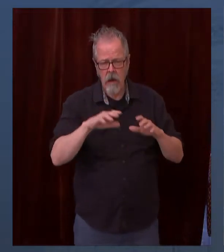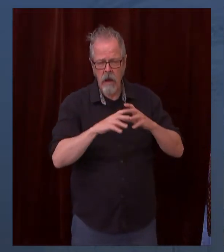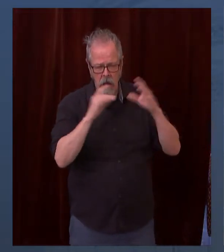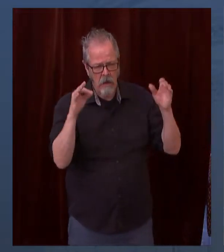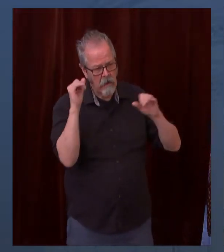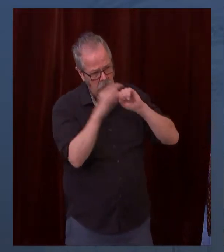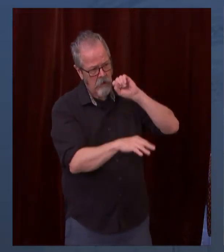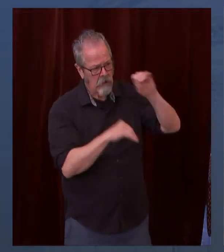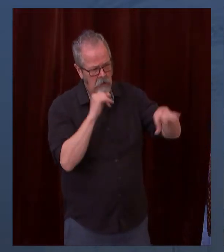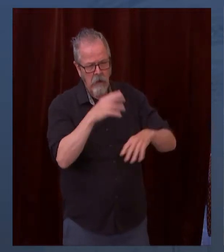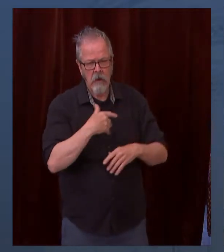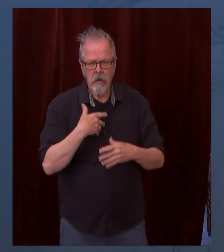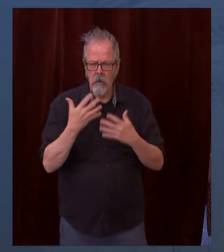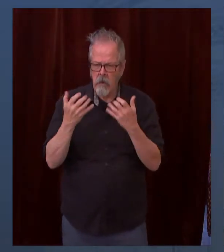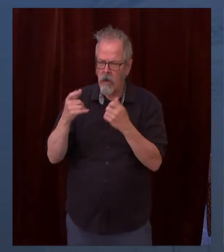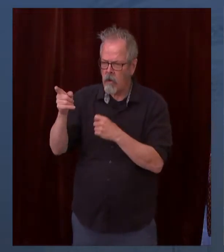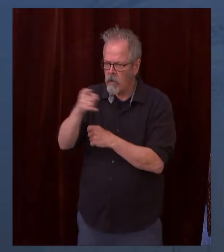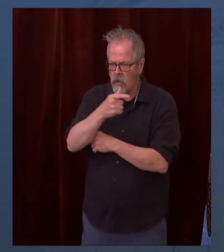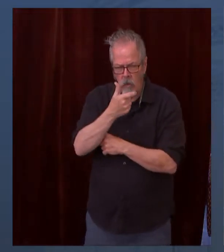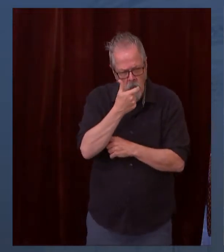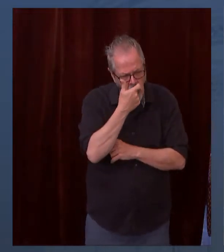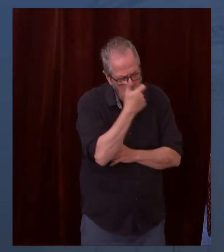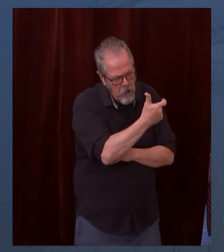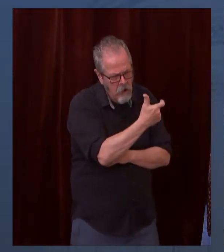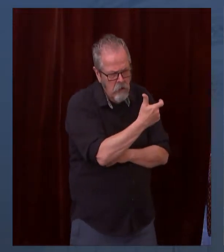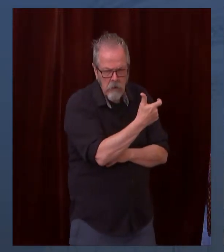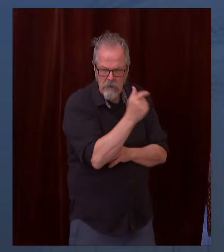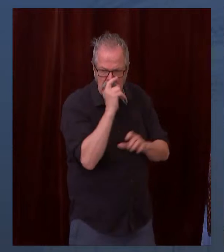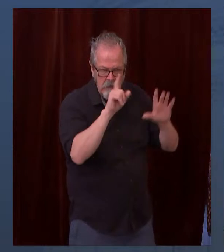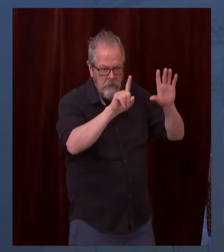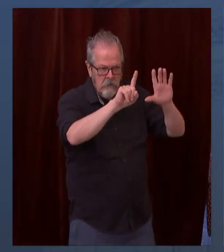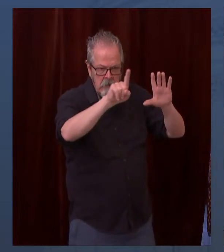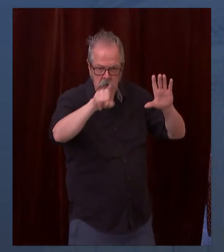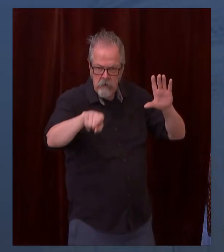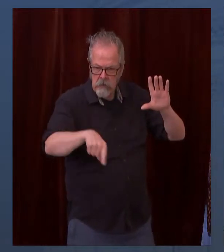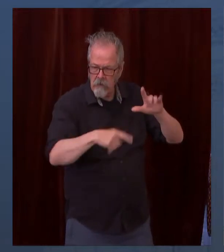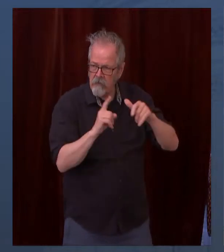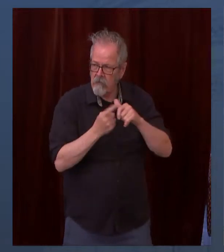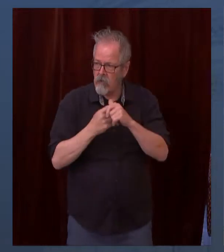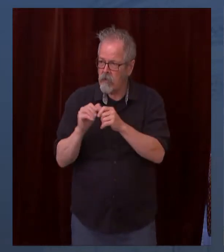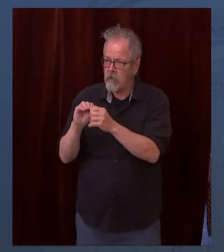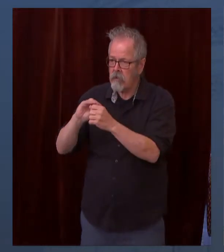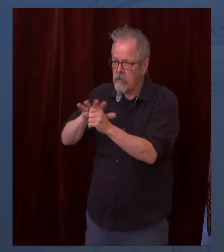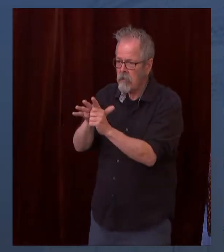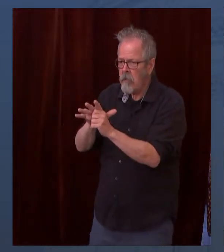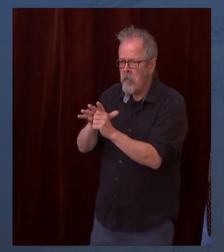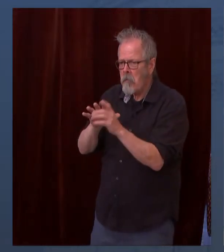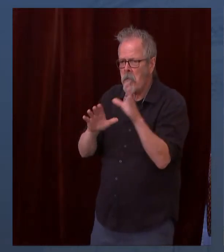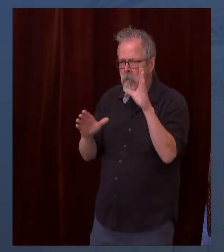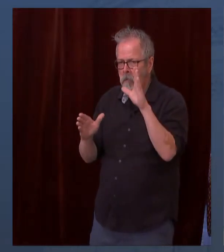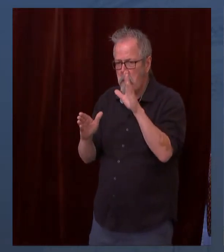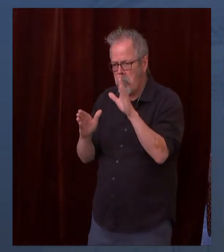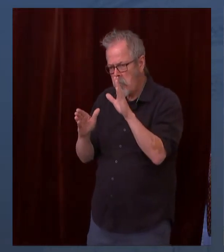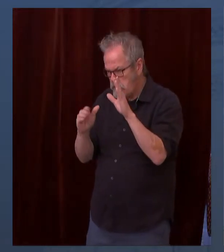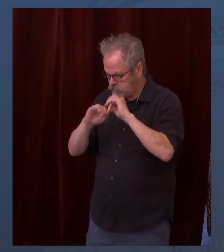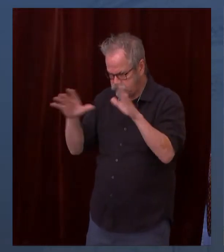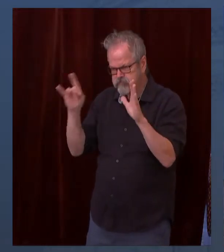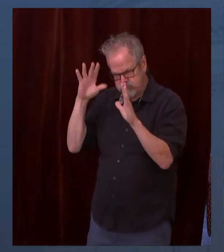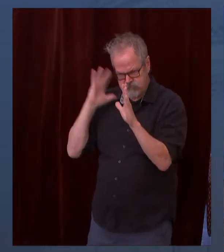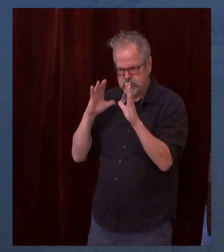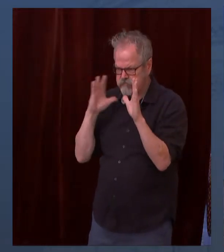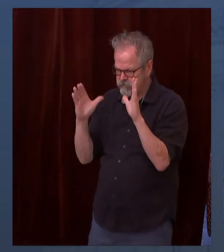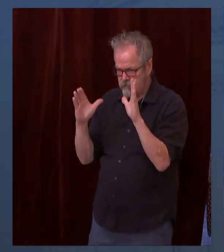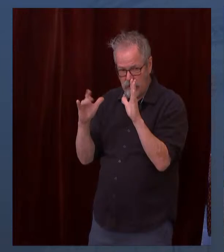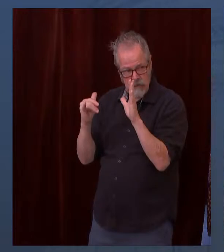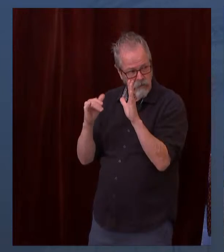Here's one variety. Now we get the second variety taken over, and we end up with three varieties, including the green. So the point